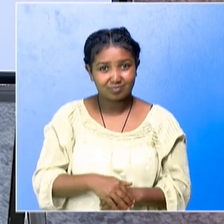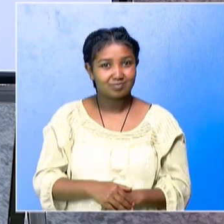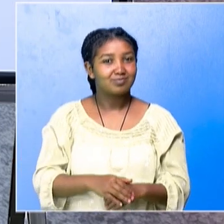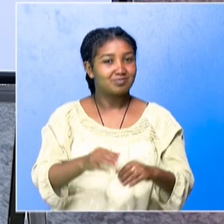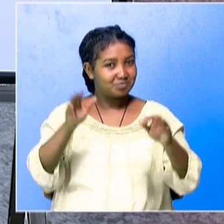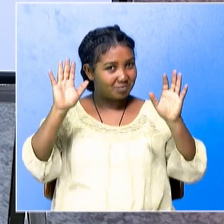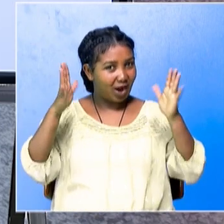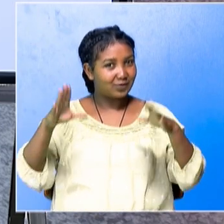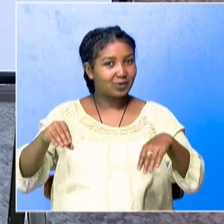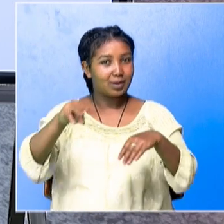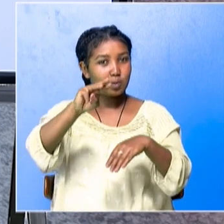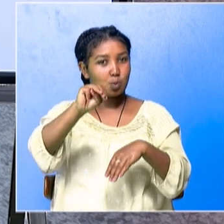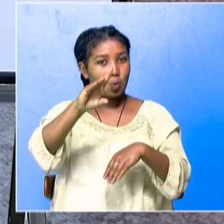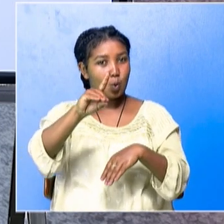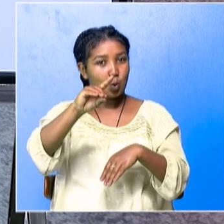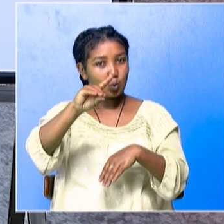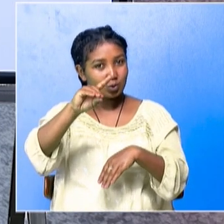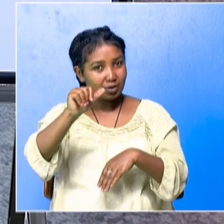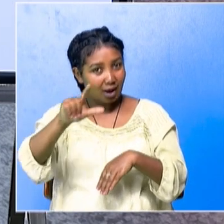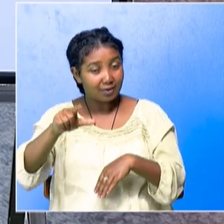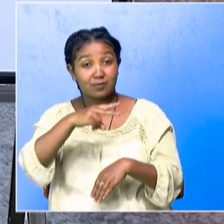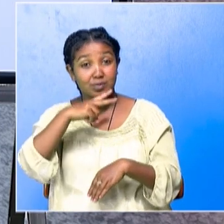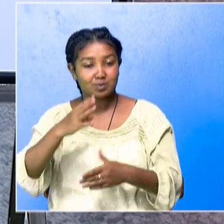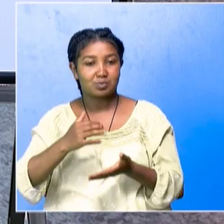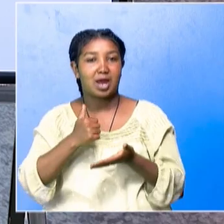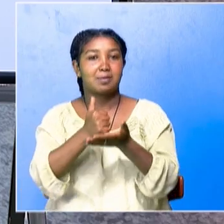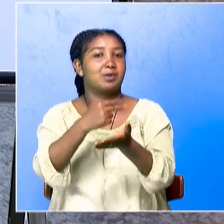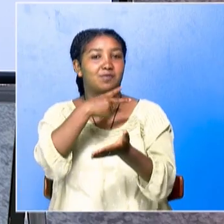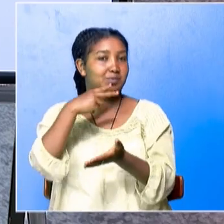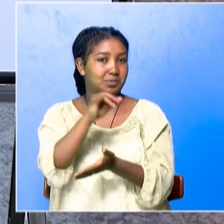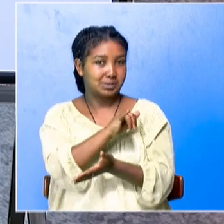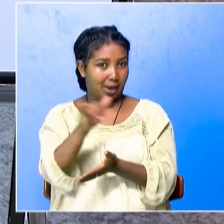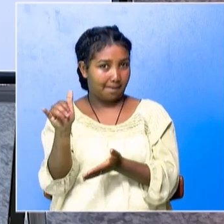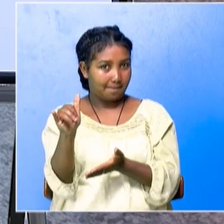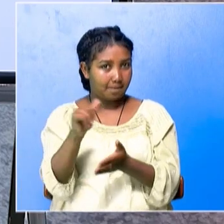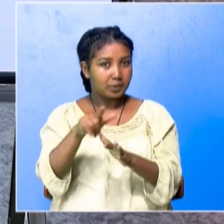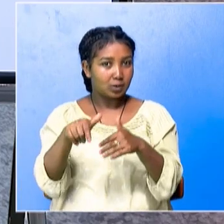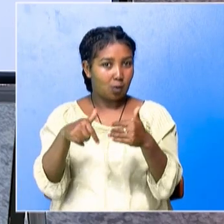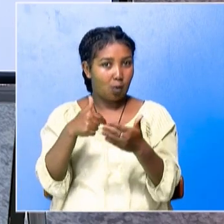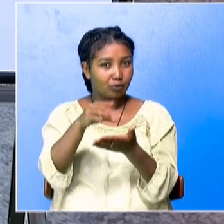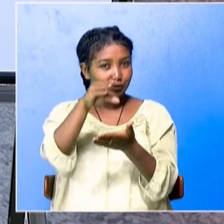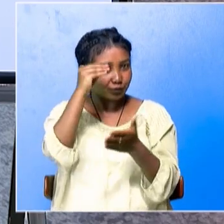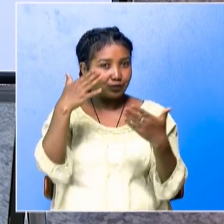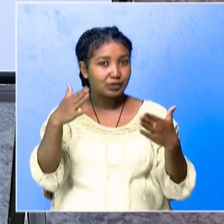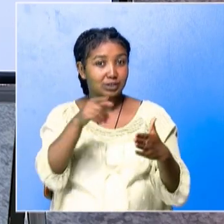Bravo, students. Modal verbs are also helping verbs. So, after this lesson,